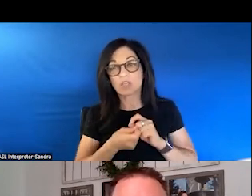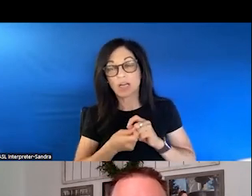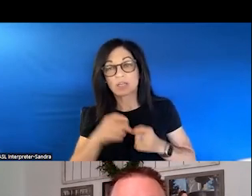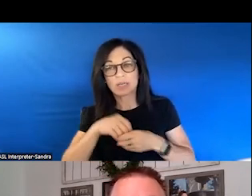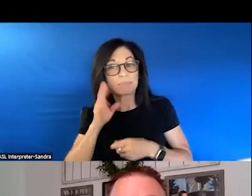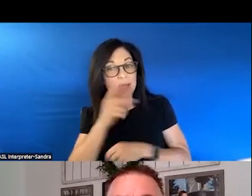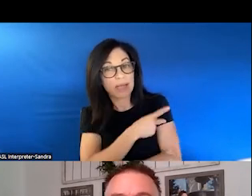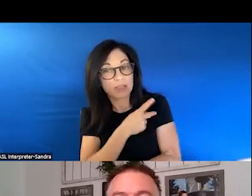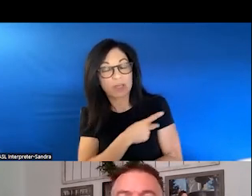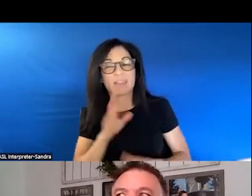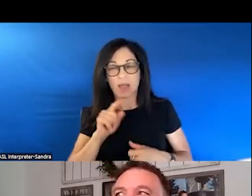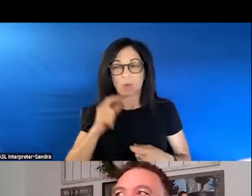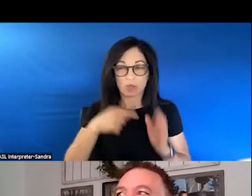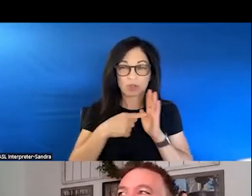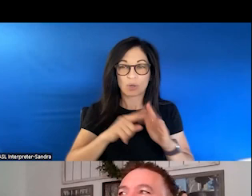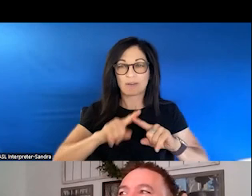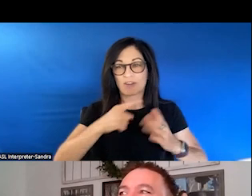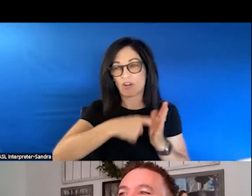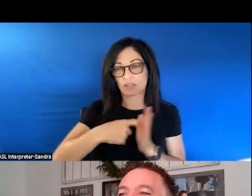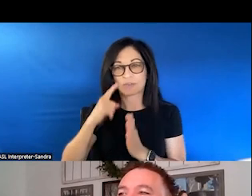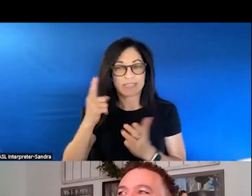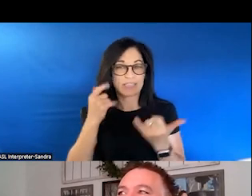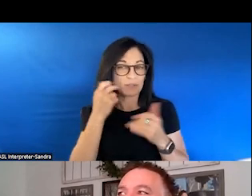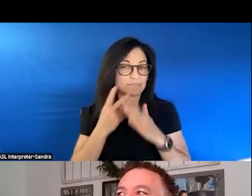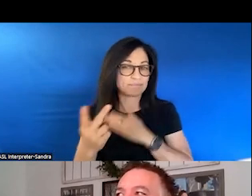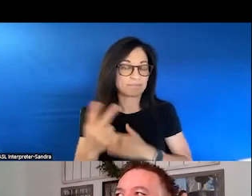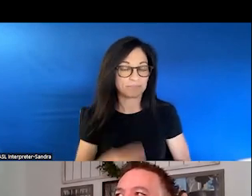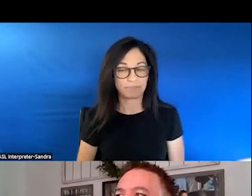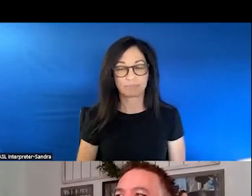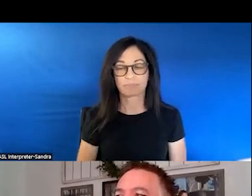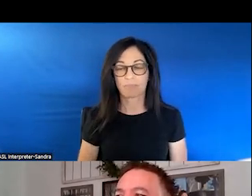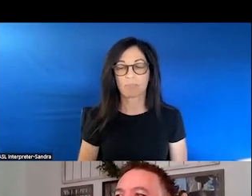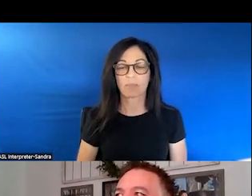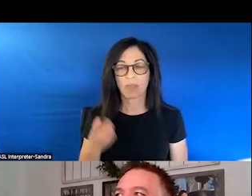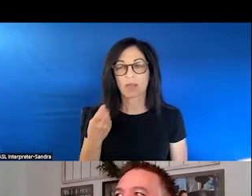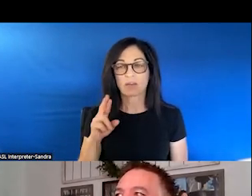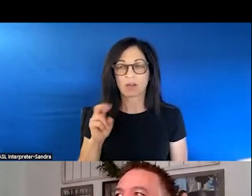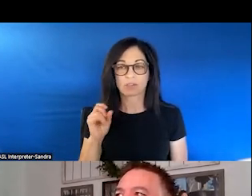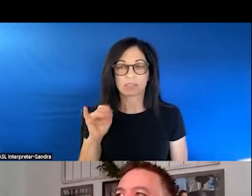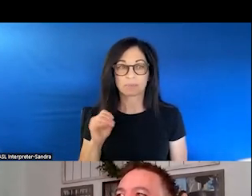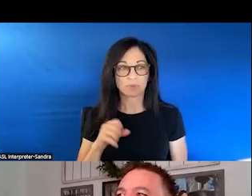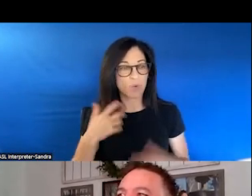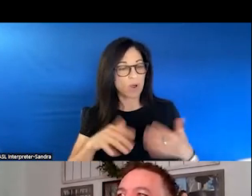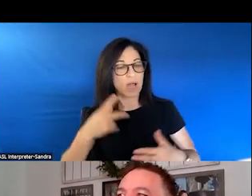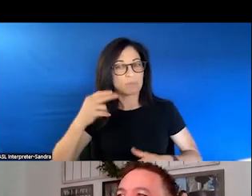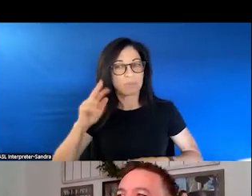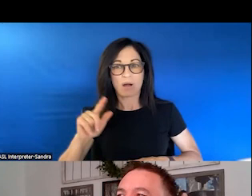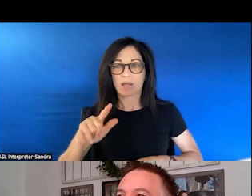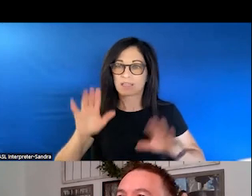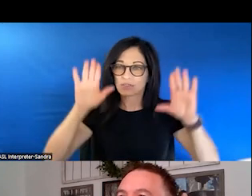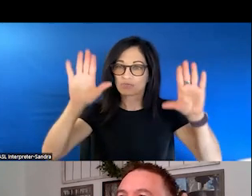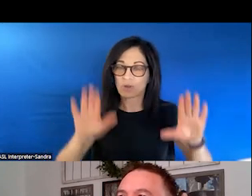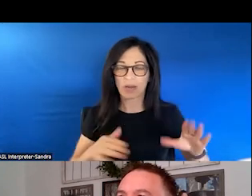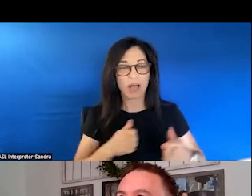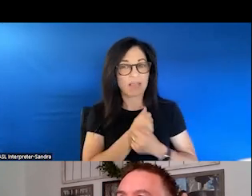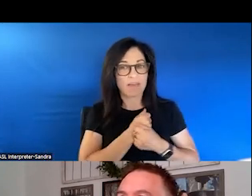this work forward. Wow. And Paul, this is really great. What I love about it is the individuality, because it parallels so